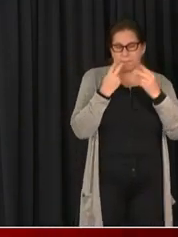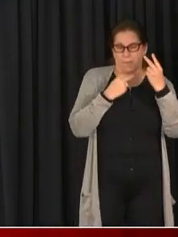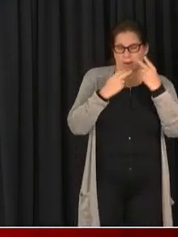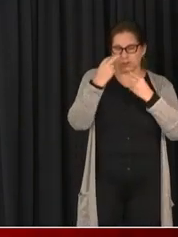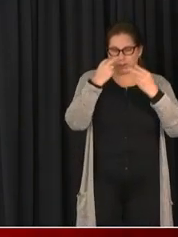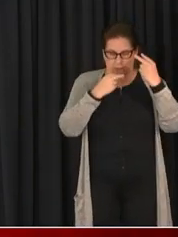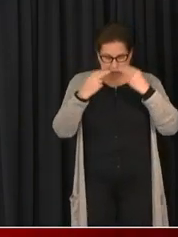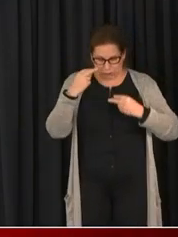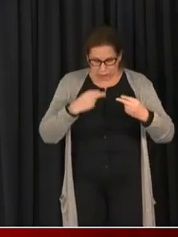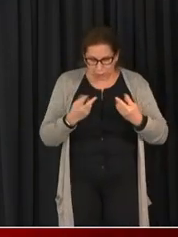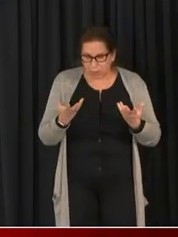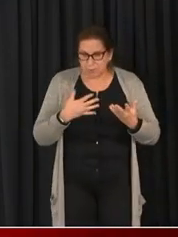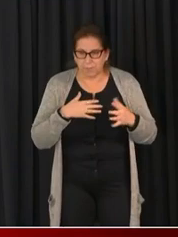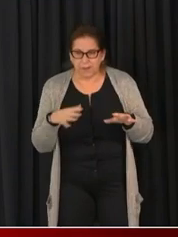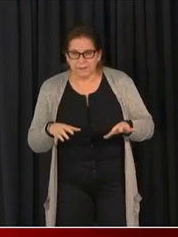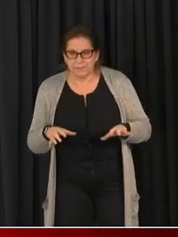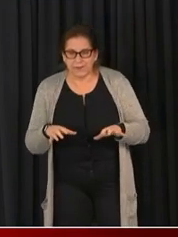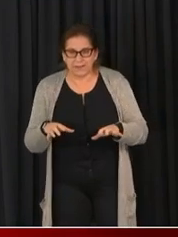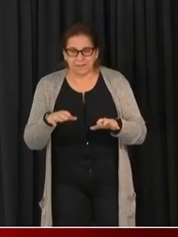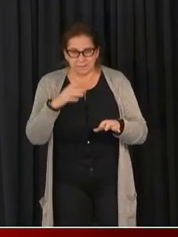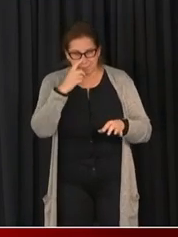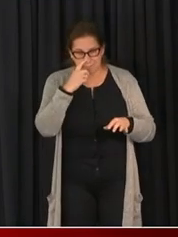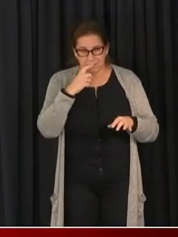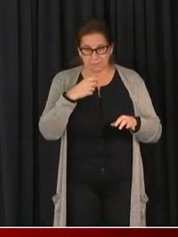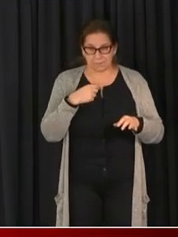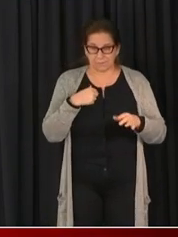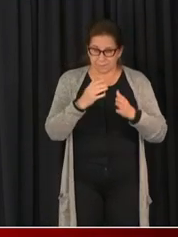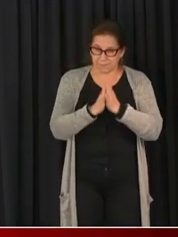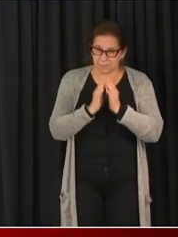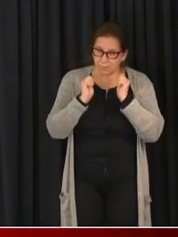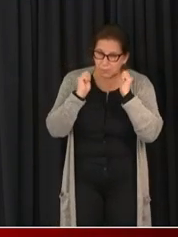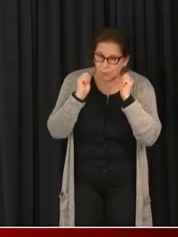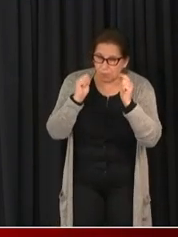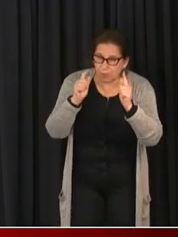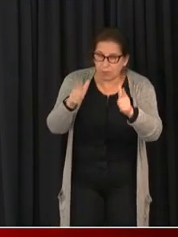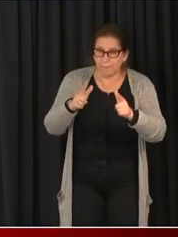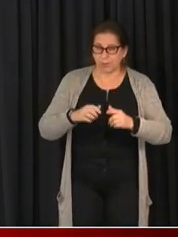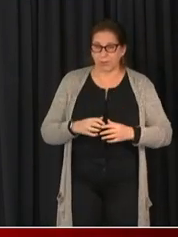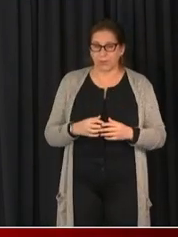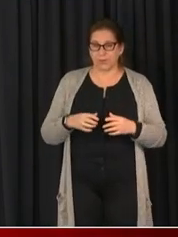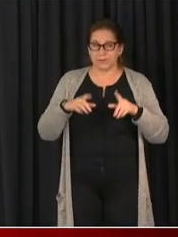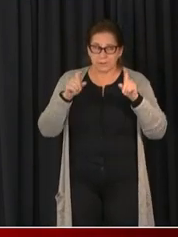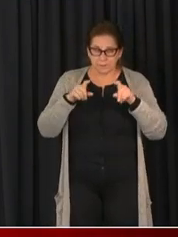their activities when they are awaiting test results.